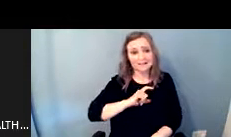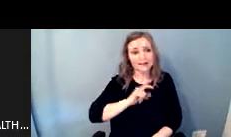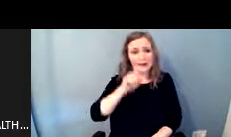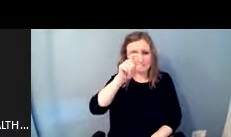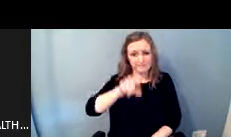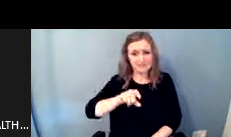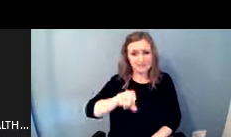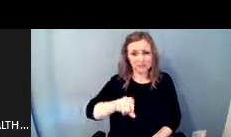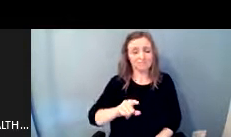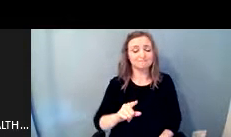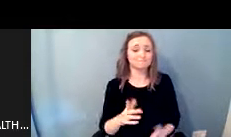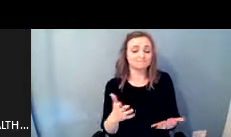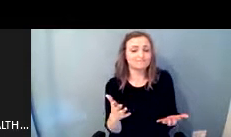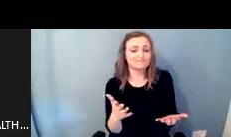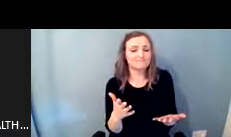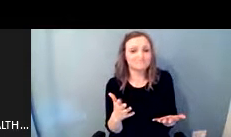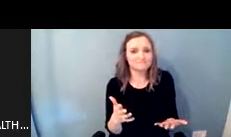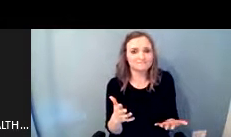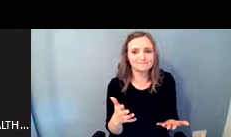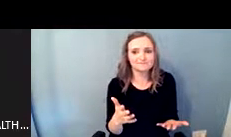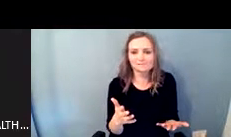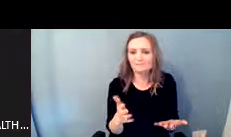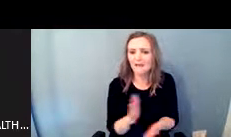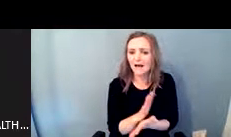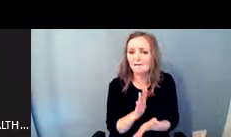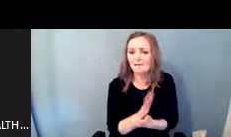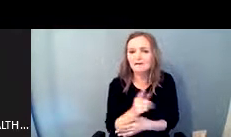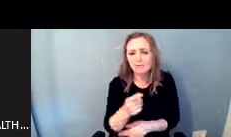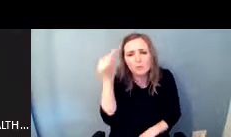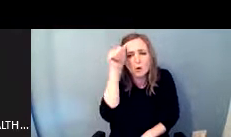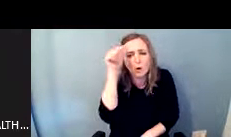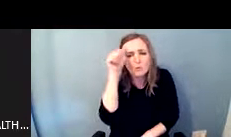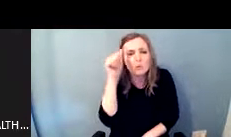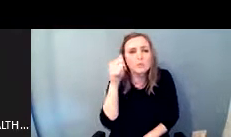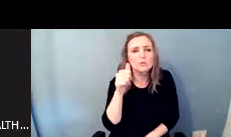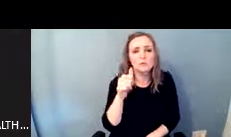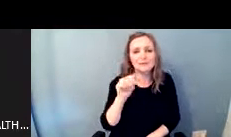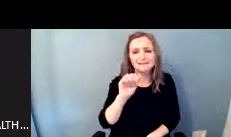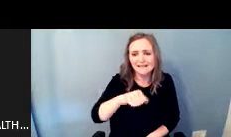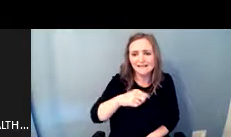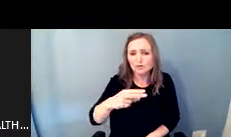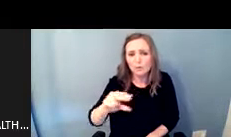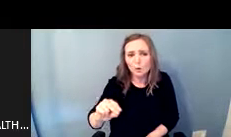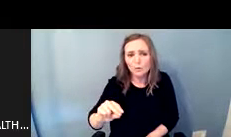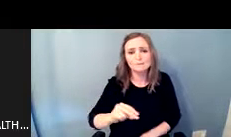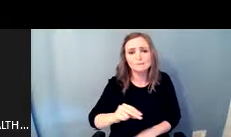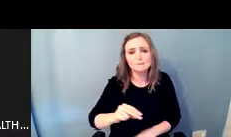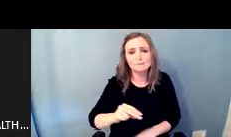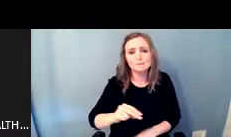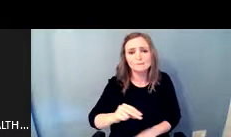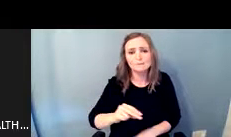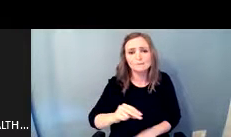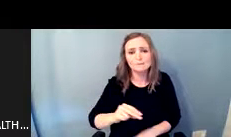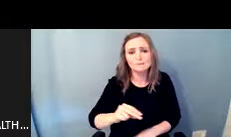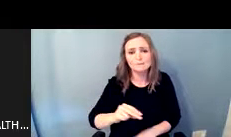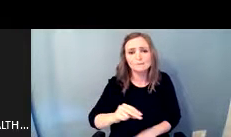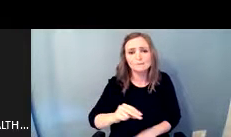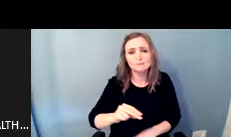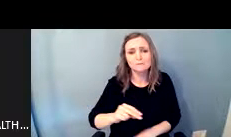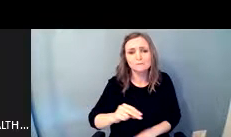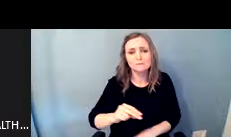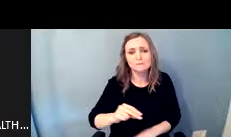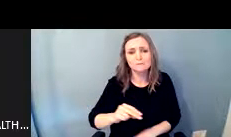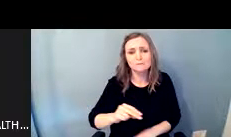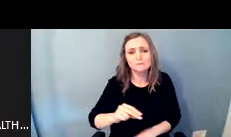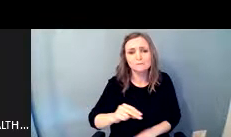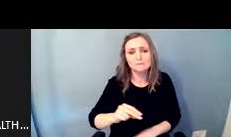perspective, that makes sense. And then there's these 31-day, 62-day rules, which, you know, just in brief, effectively,